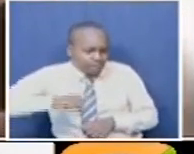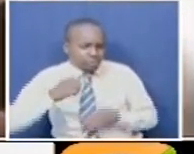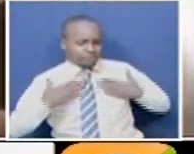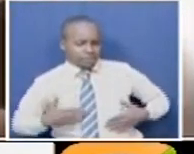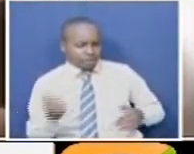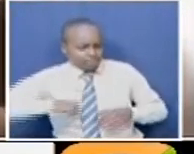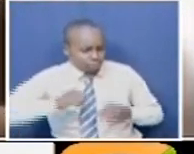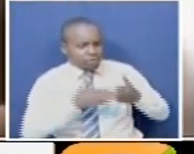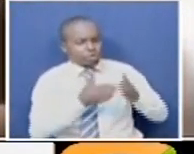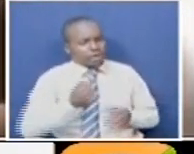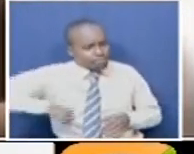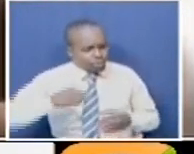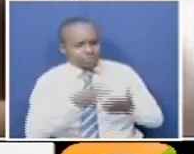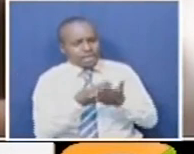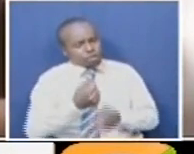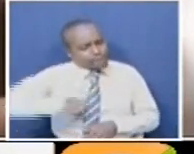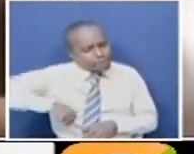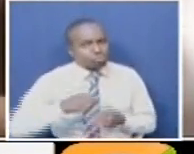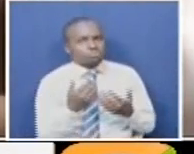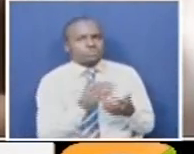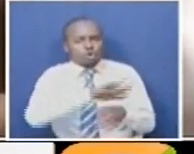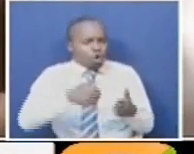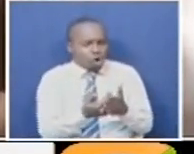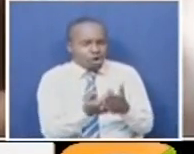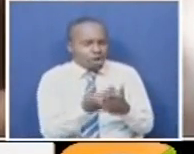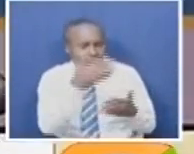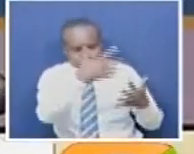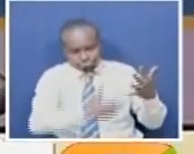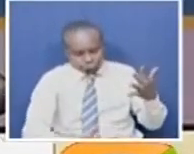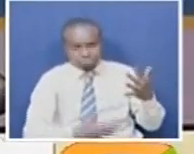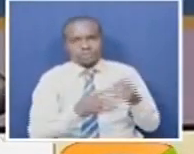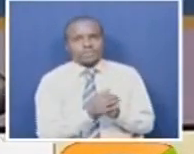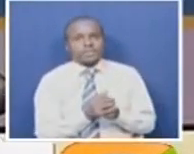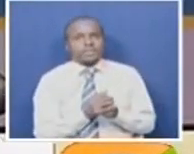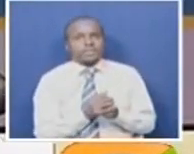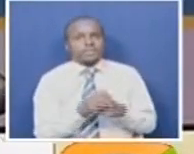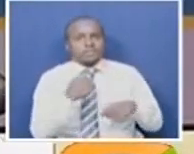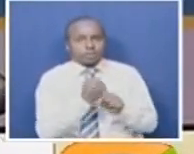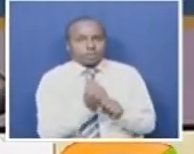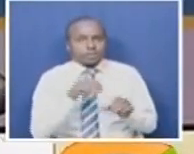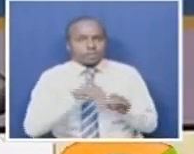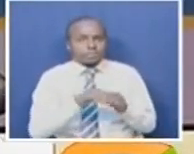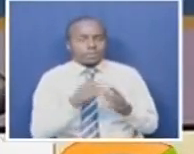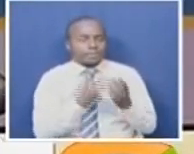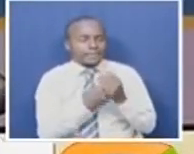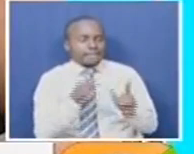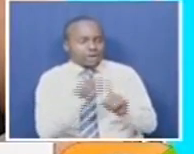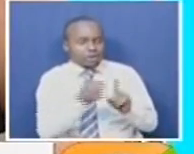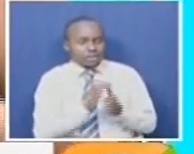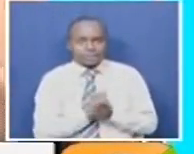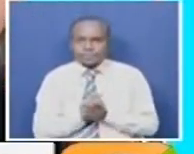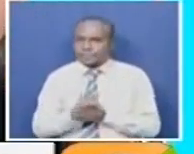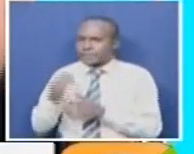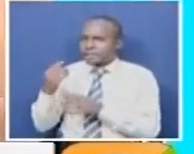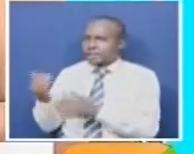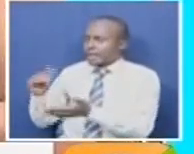abuse, sexual abuse, financial abuse, all those are, mm-hmm. you know, make up intimate partner violence. Yeah. Mm-hmm. And for,